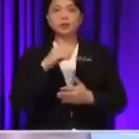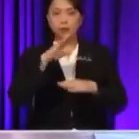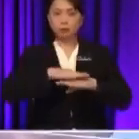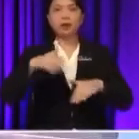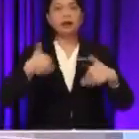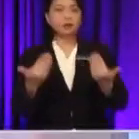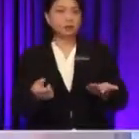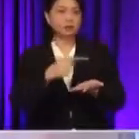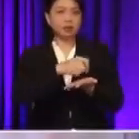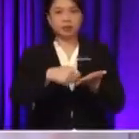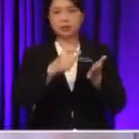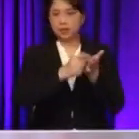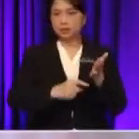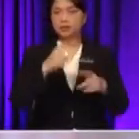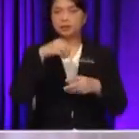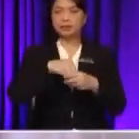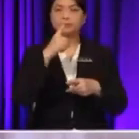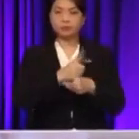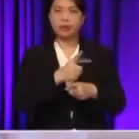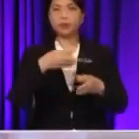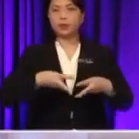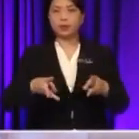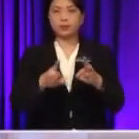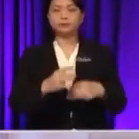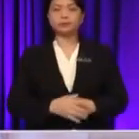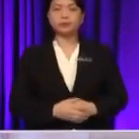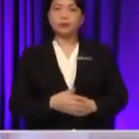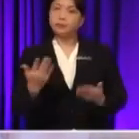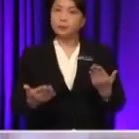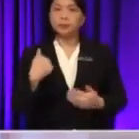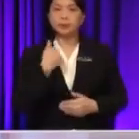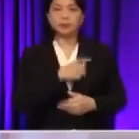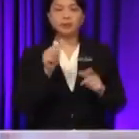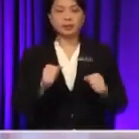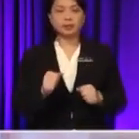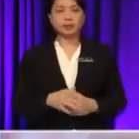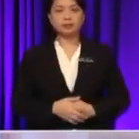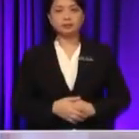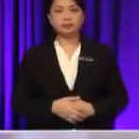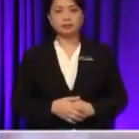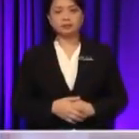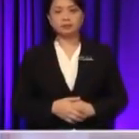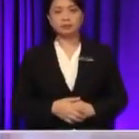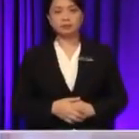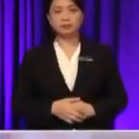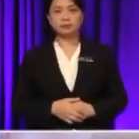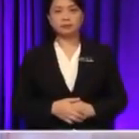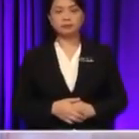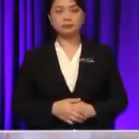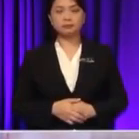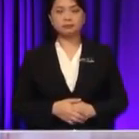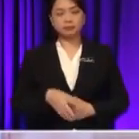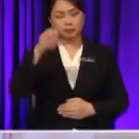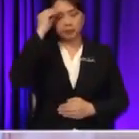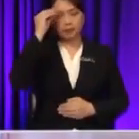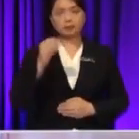article the right way and a good one. Now to rephrase back what teacher Mira said, we have a title for the